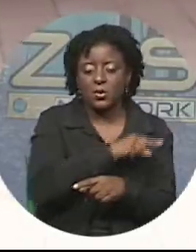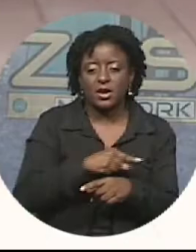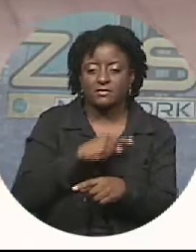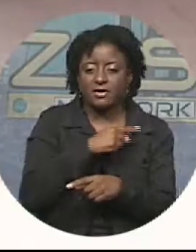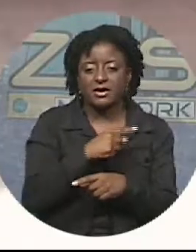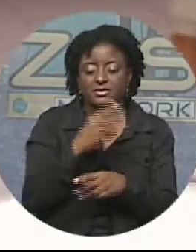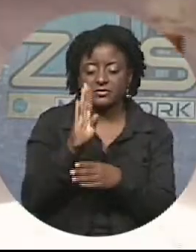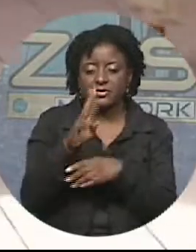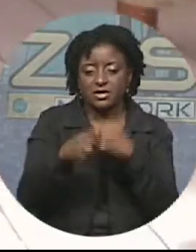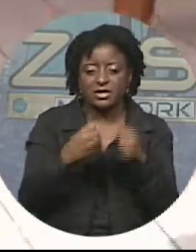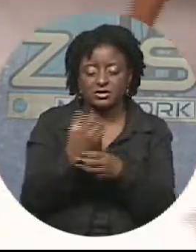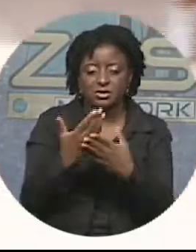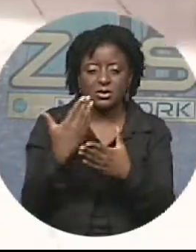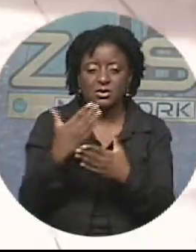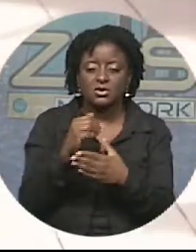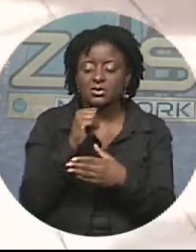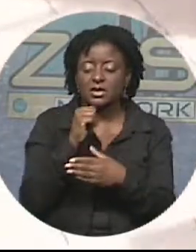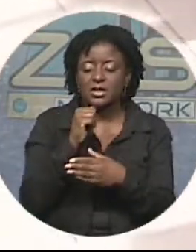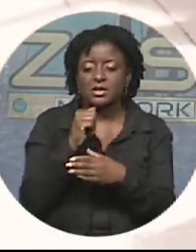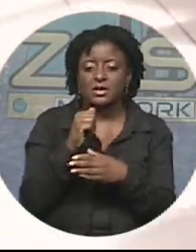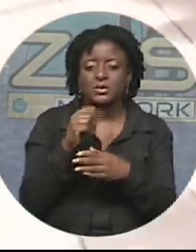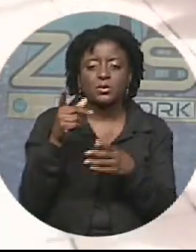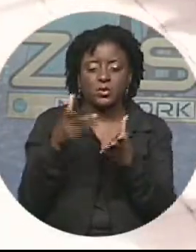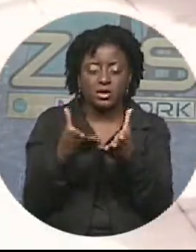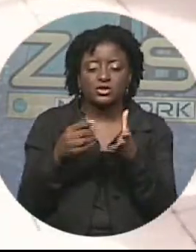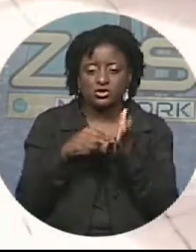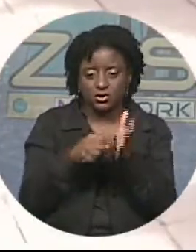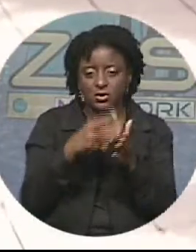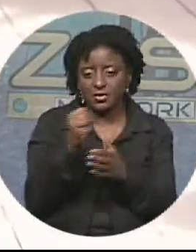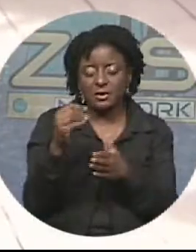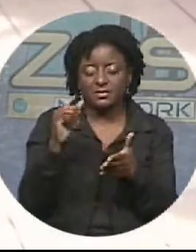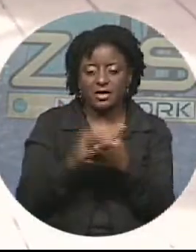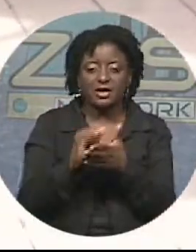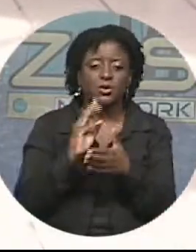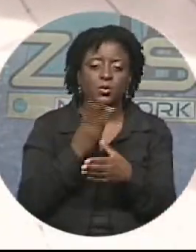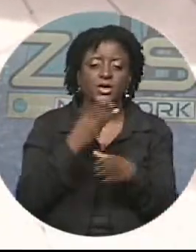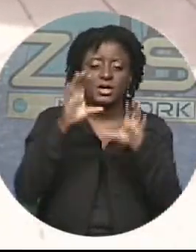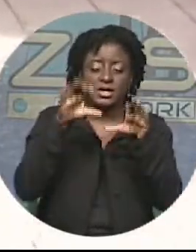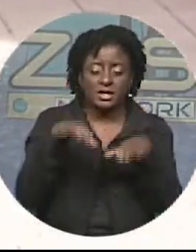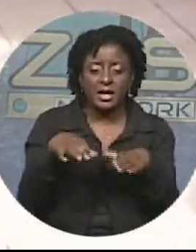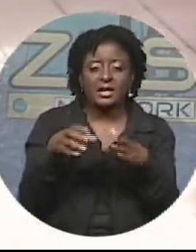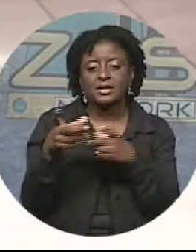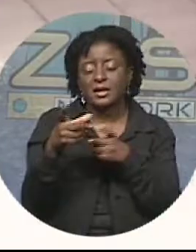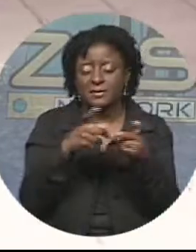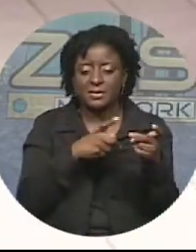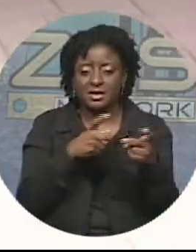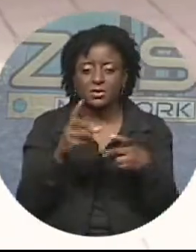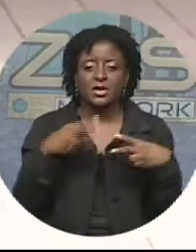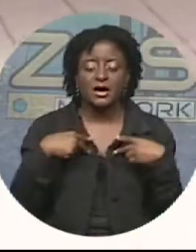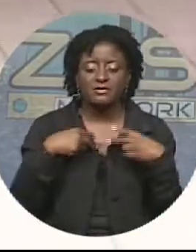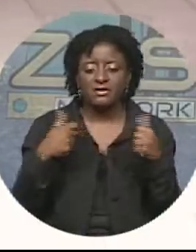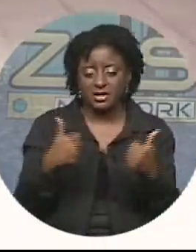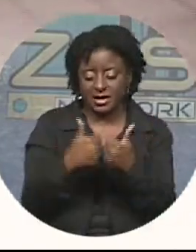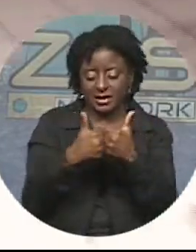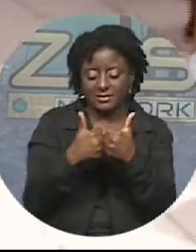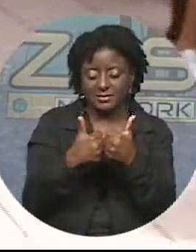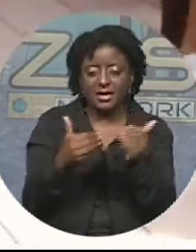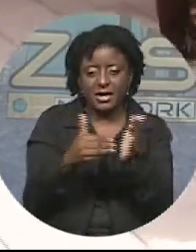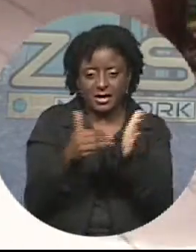showing them that we can play, that we can compete. And if we show them we can compete, we have this game against Haiti coming up in October,